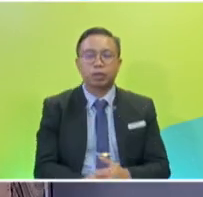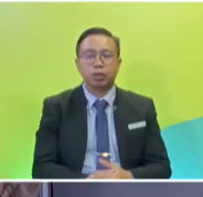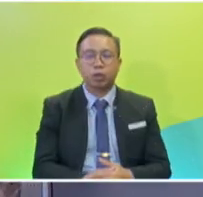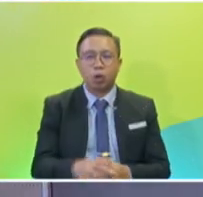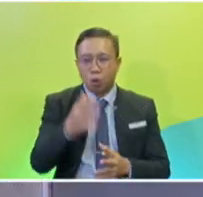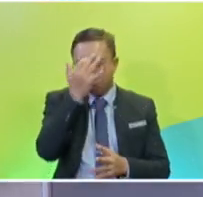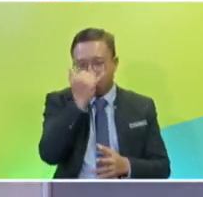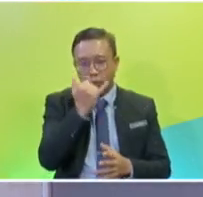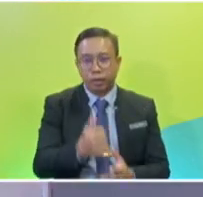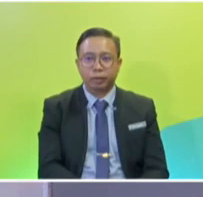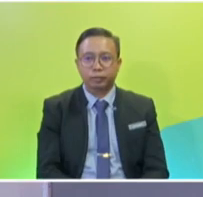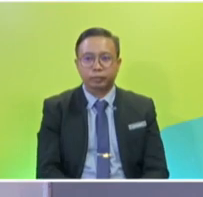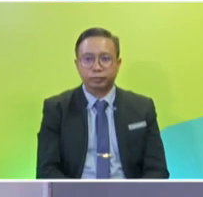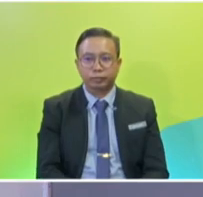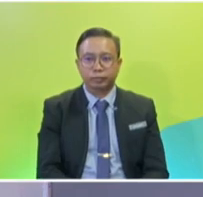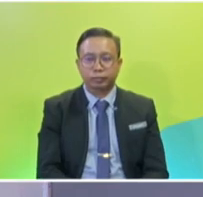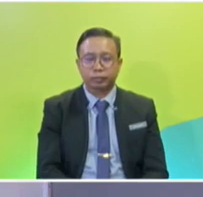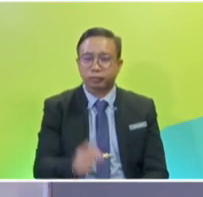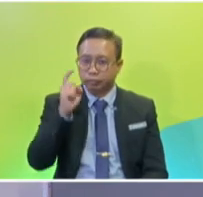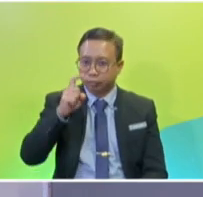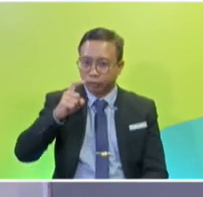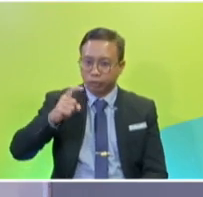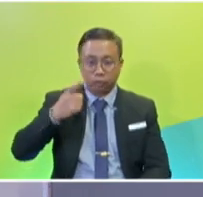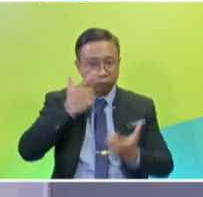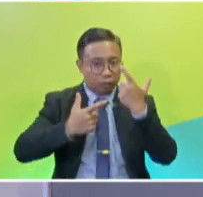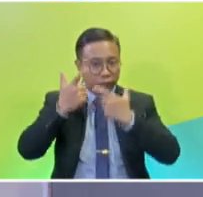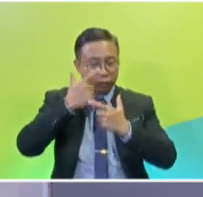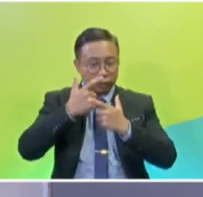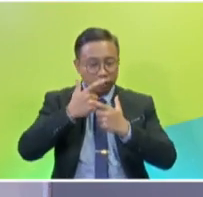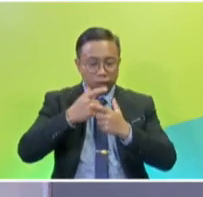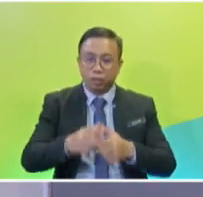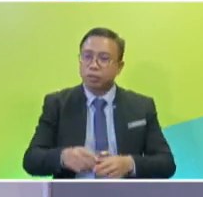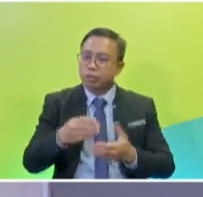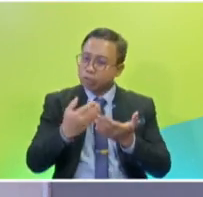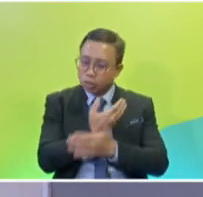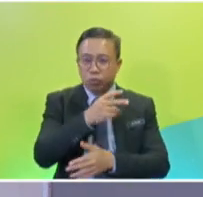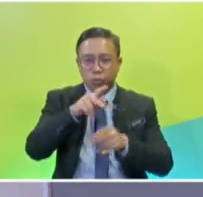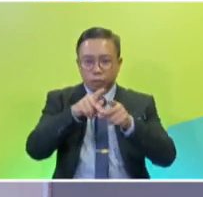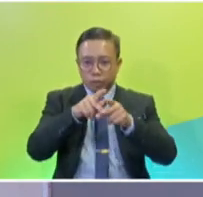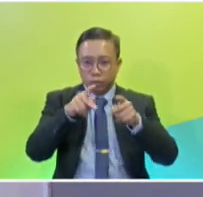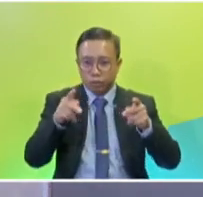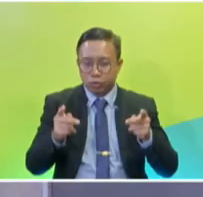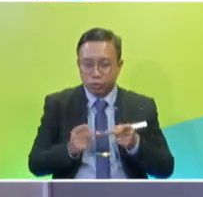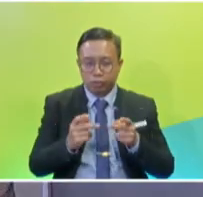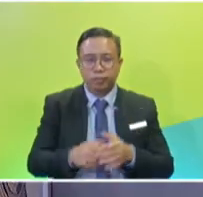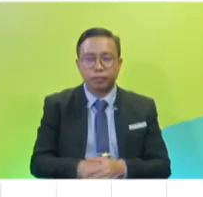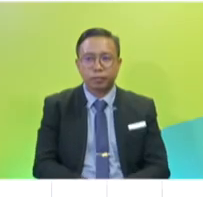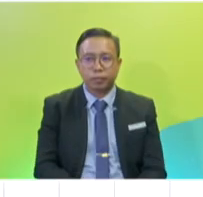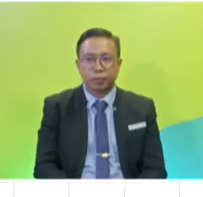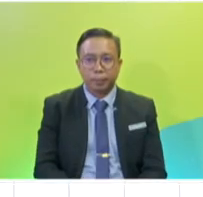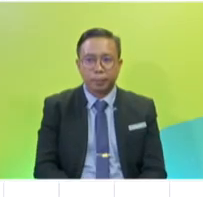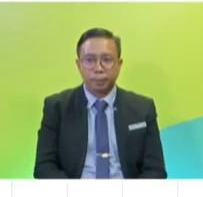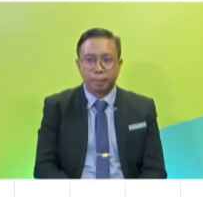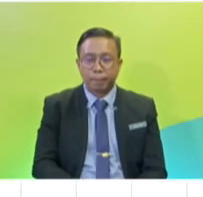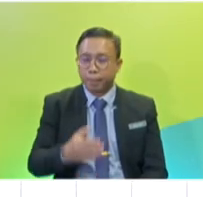why? Why must you travel new places? Why? So what's your answer, Nana?